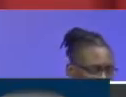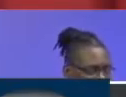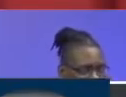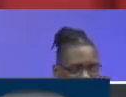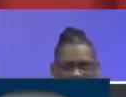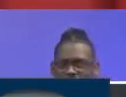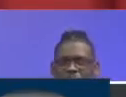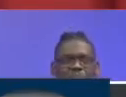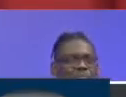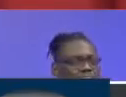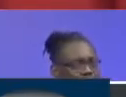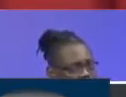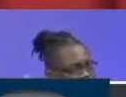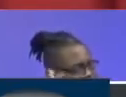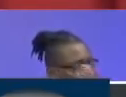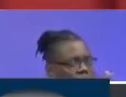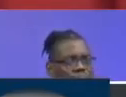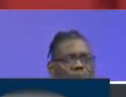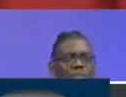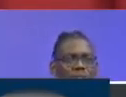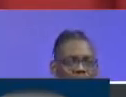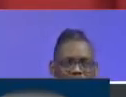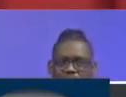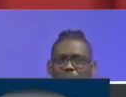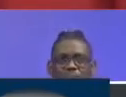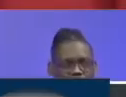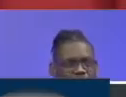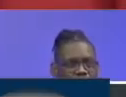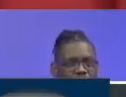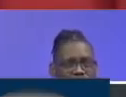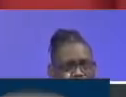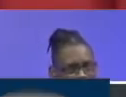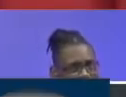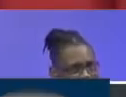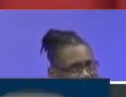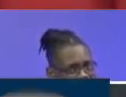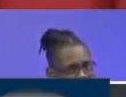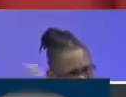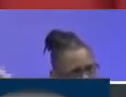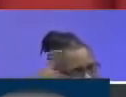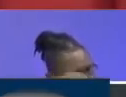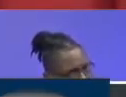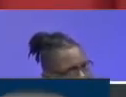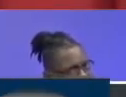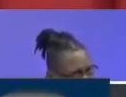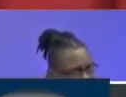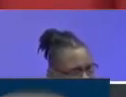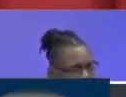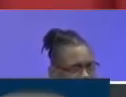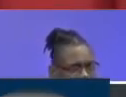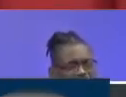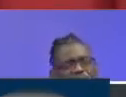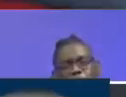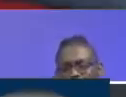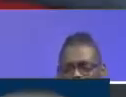authority with a peculiar characteristic about it, but it is a creature of statute. Thank you, Honourable Prime